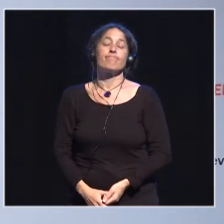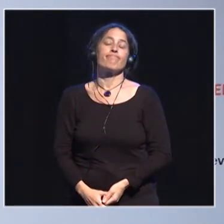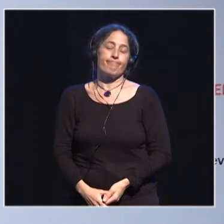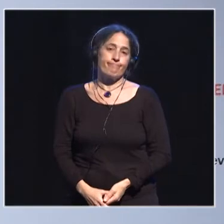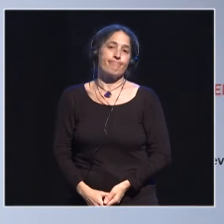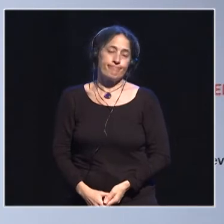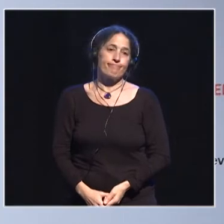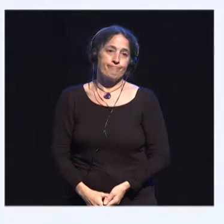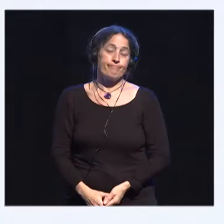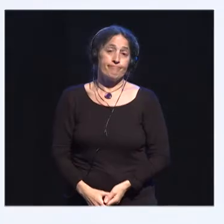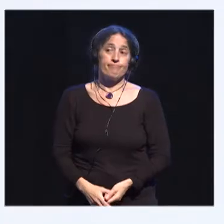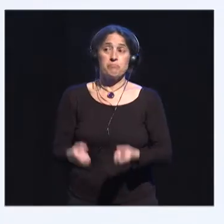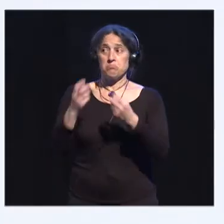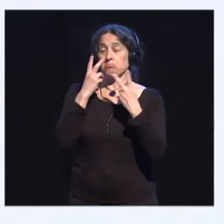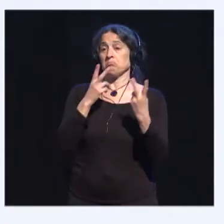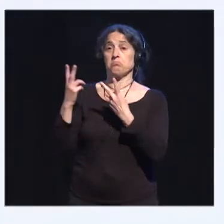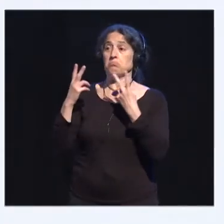public-private partnership projects.